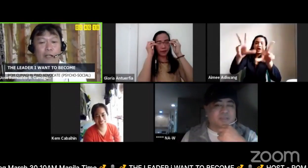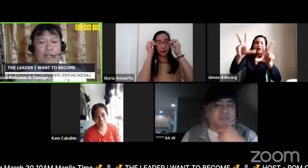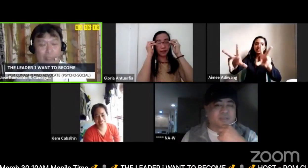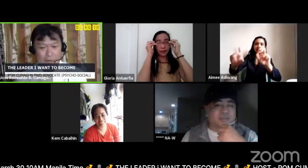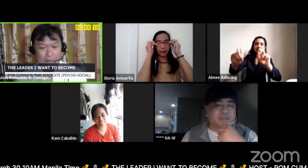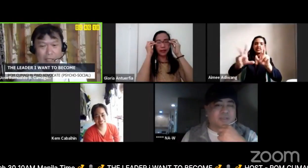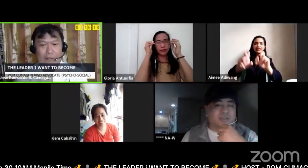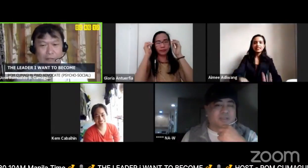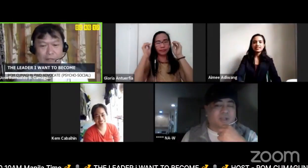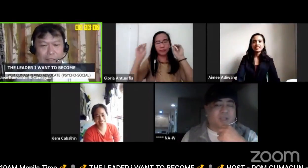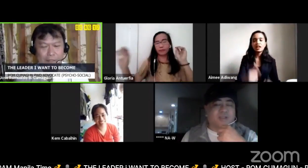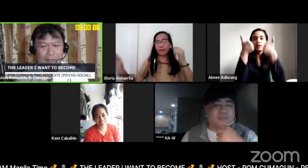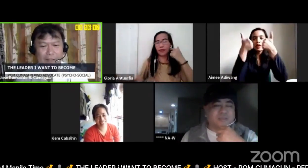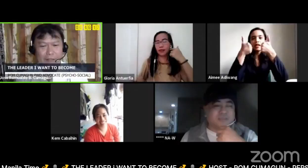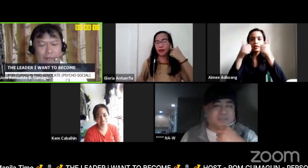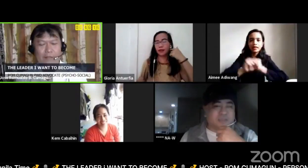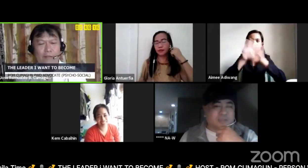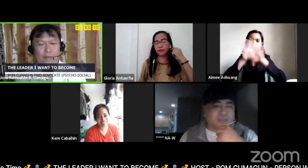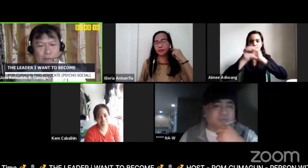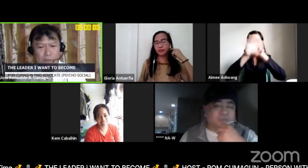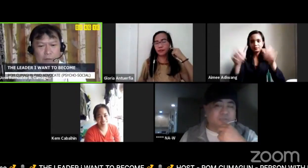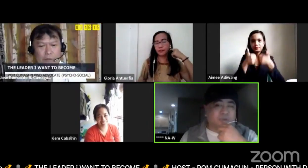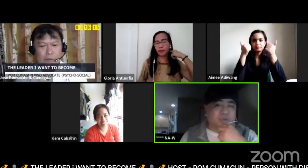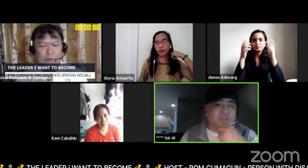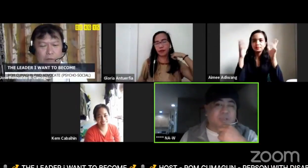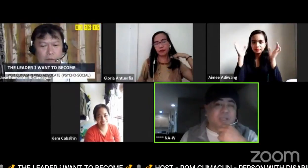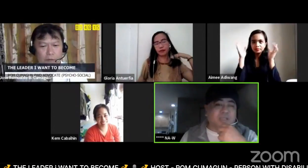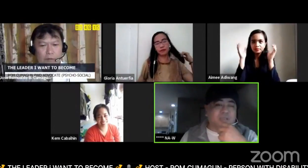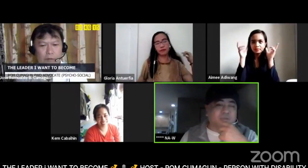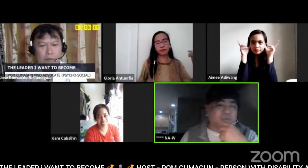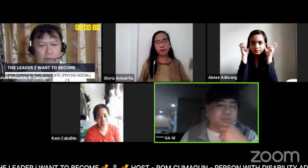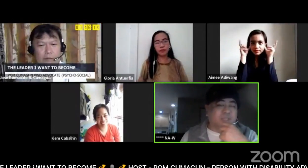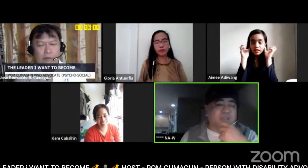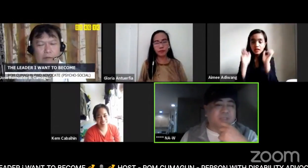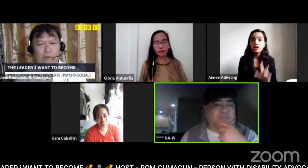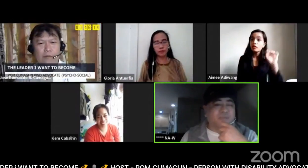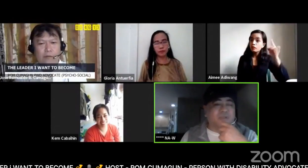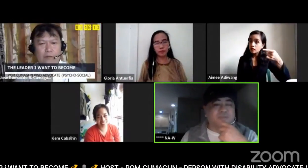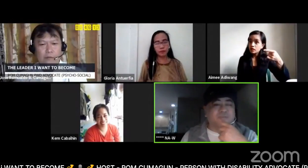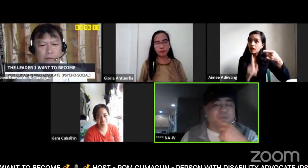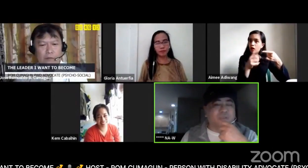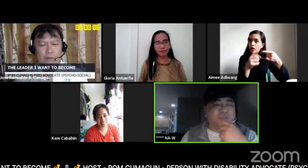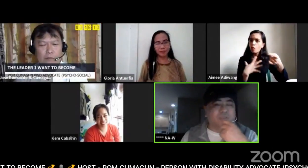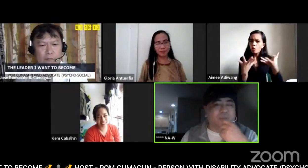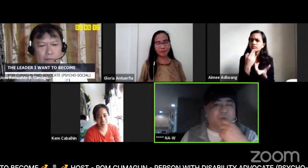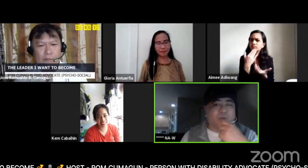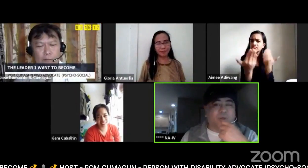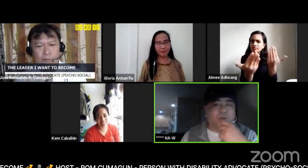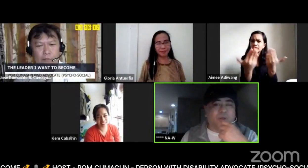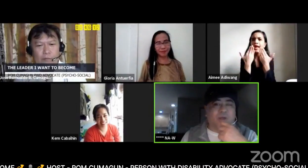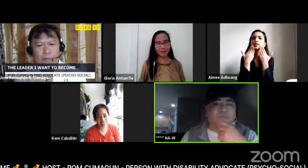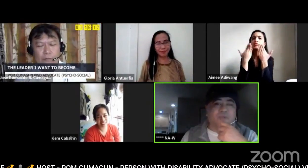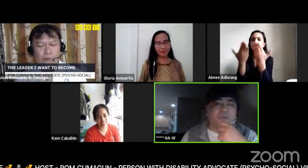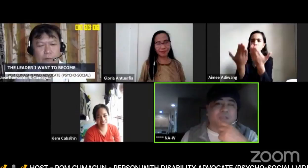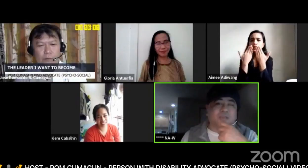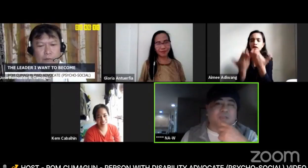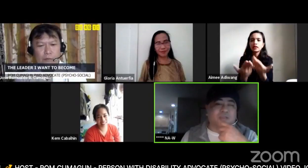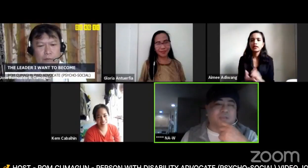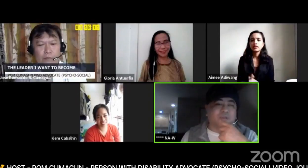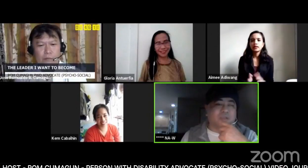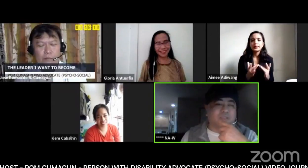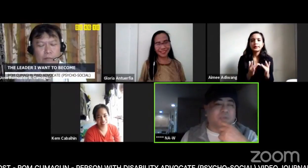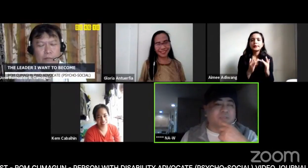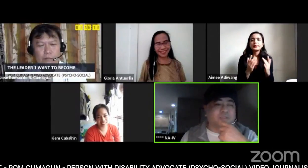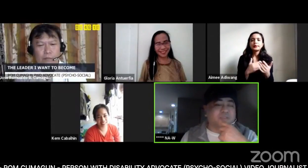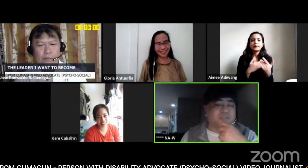it? Okay na. Okay na. Okay. So first of all, I'd like to thank everyone for your heartful